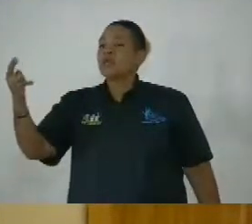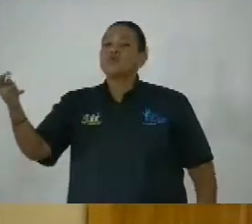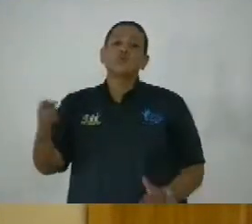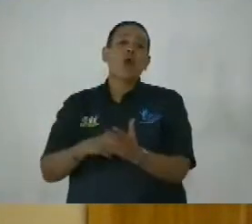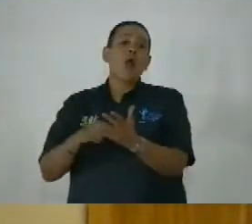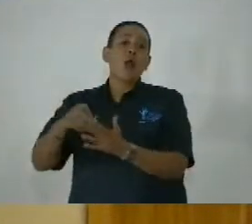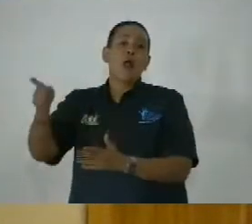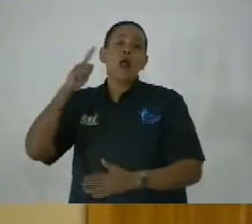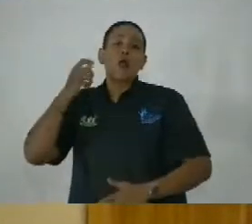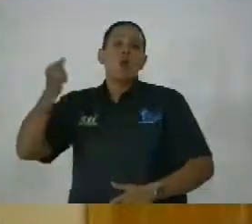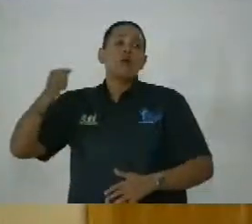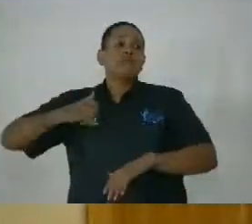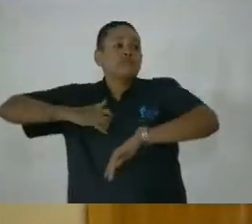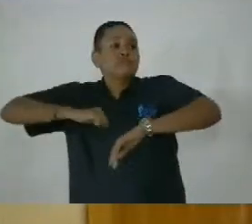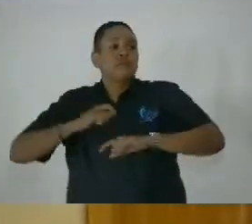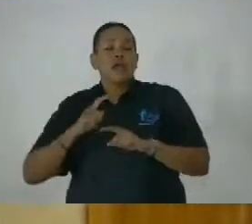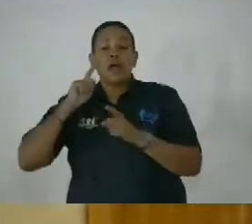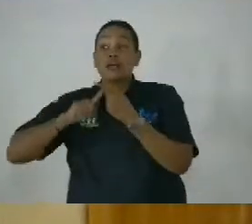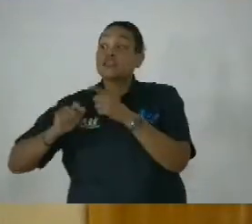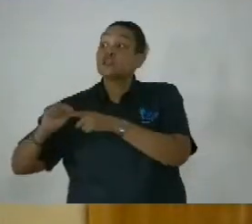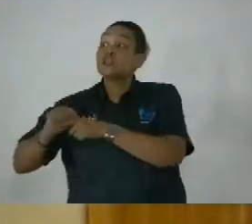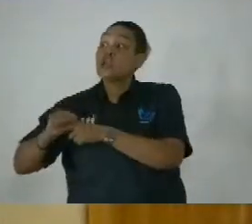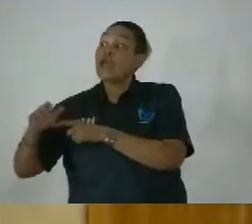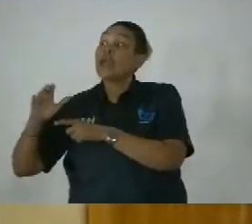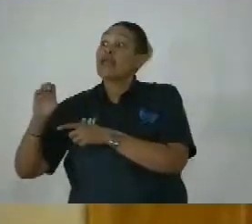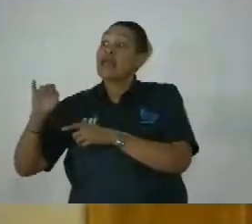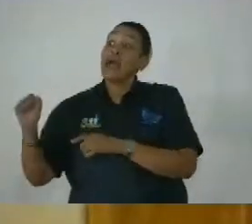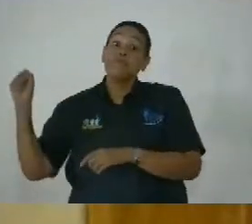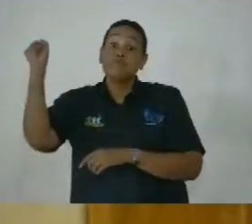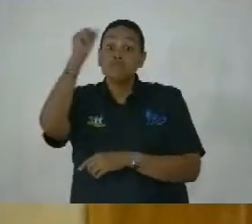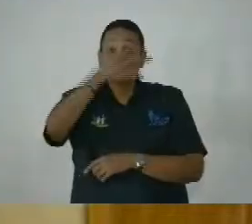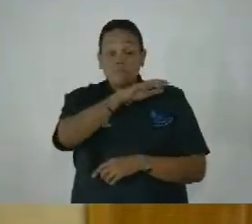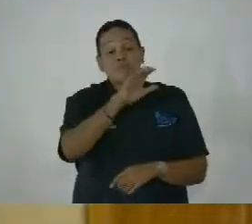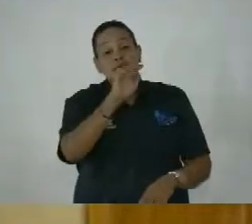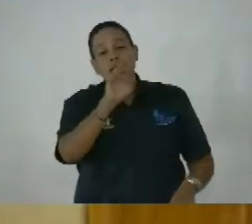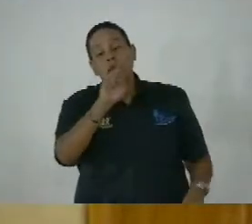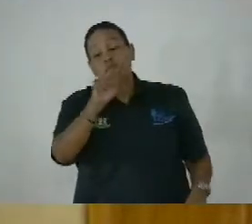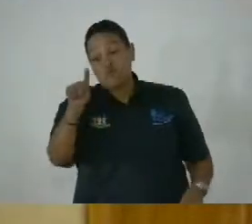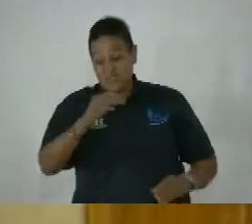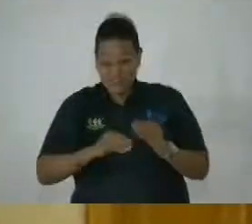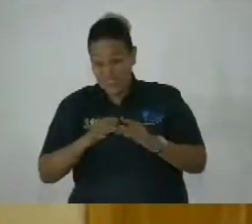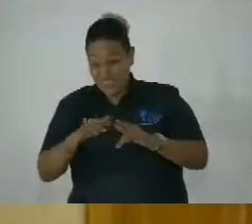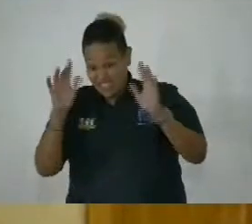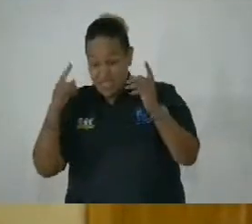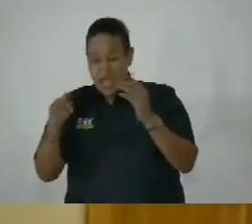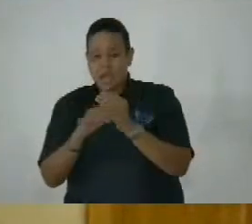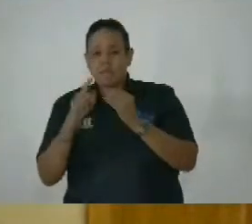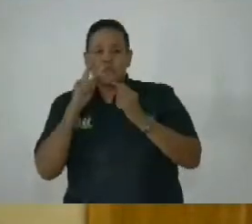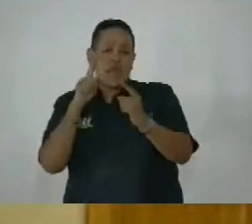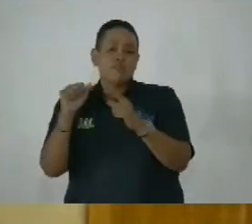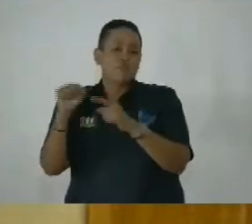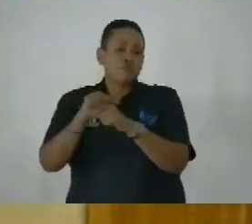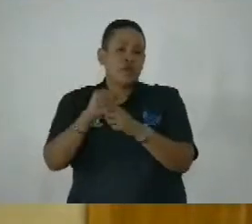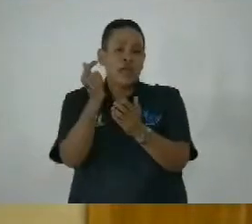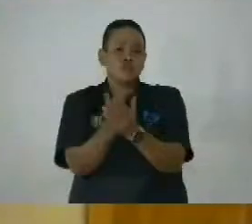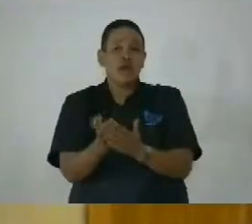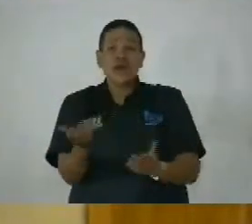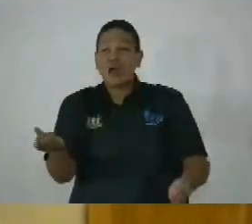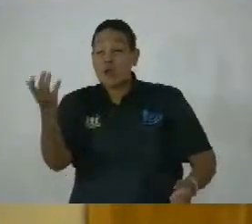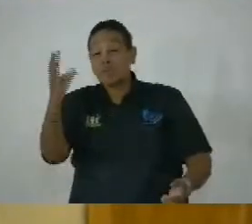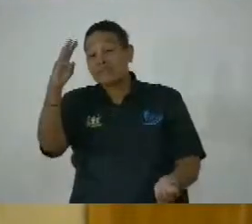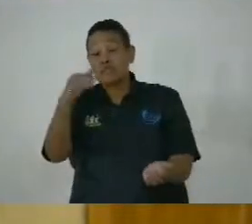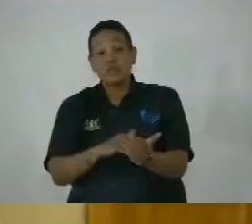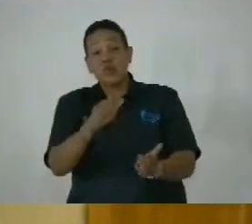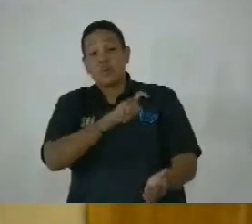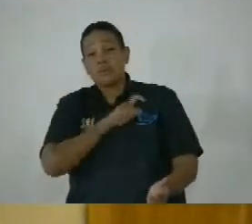space until we could move in the training camp. We took on Camp Burley as well, and we have been able to train and graduate near